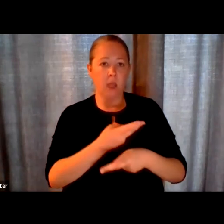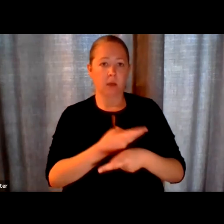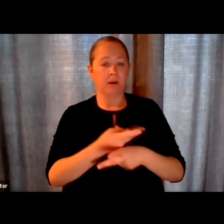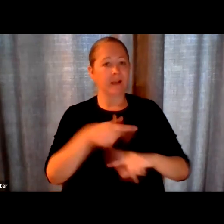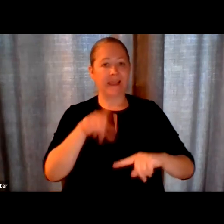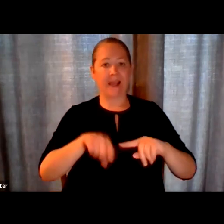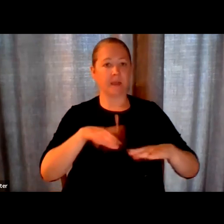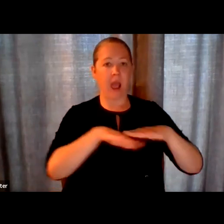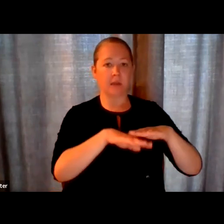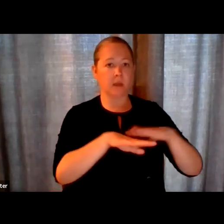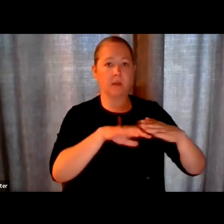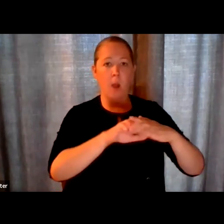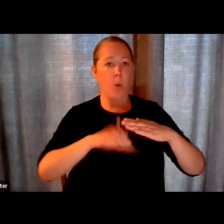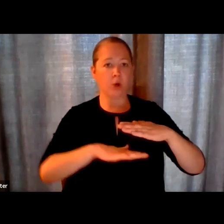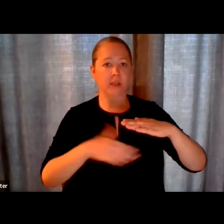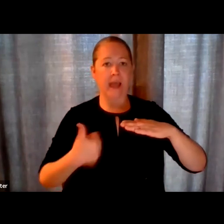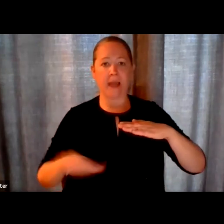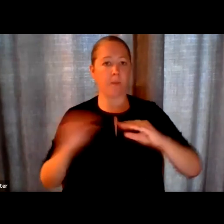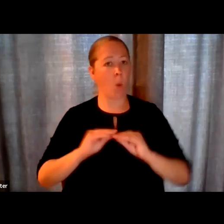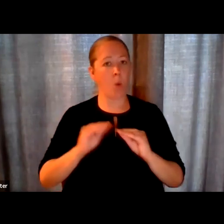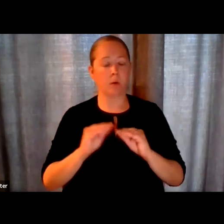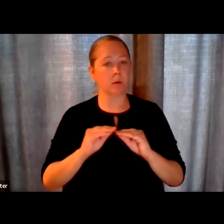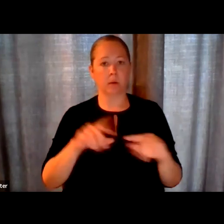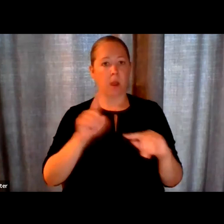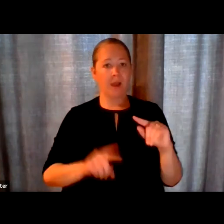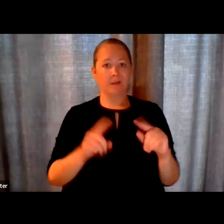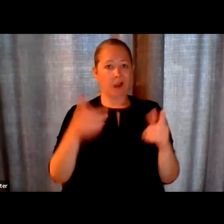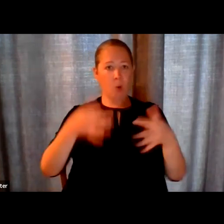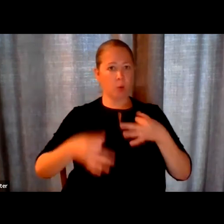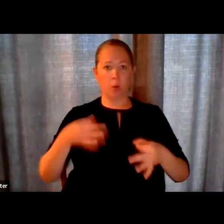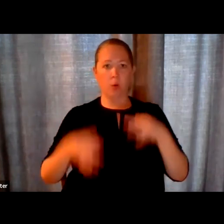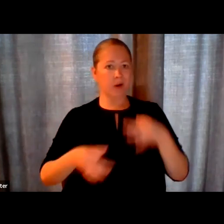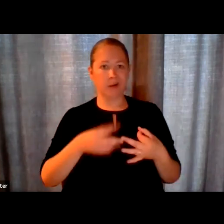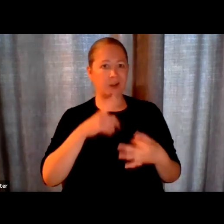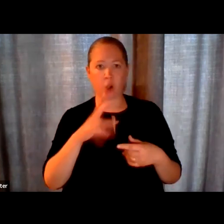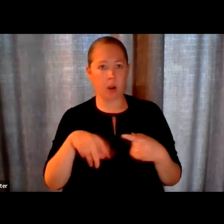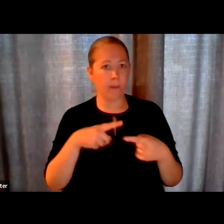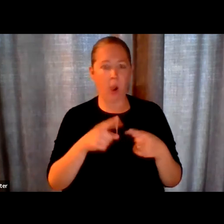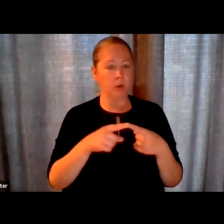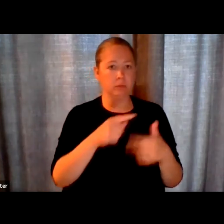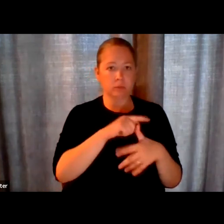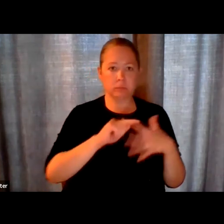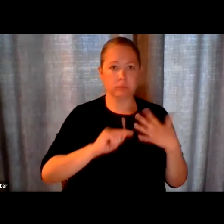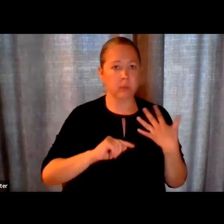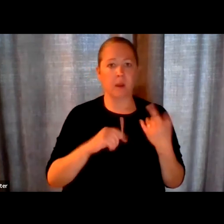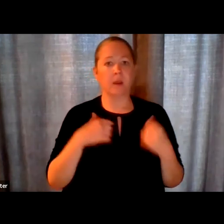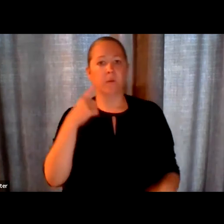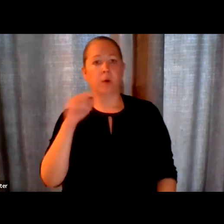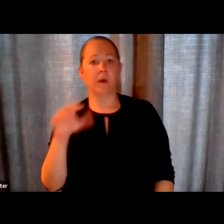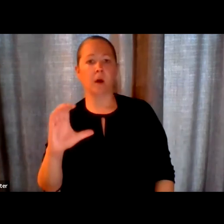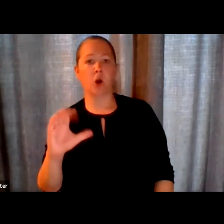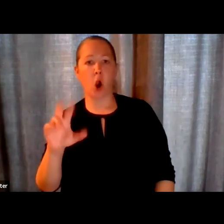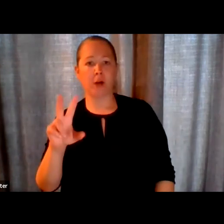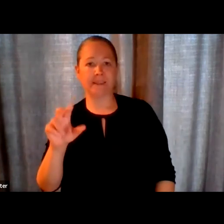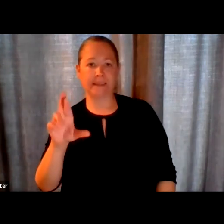abortion anymore. The court didn't mention those folks. In the Carson v. Macon case, the